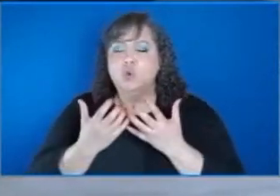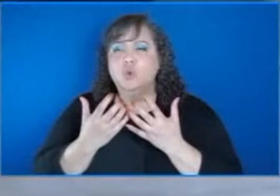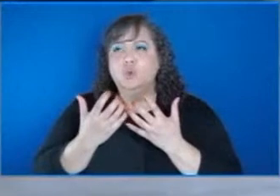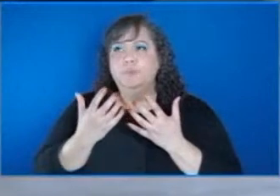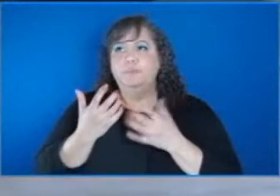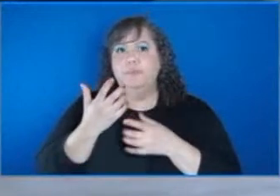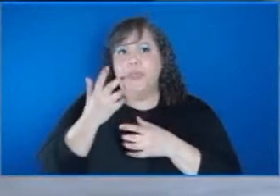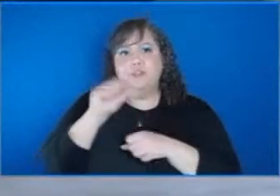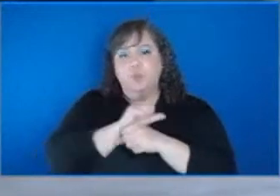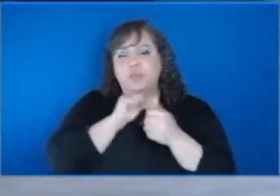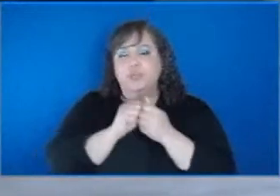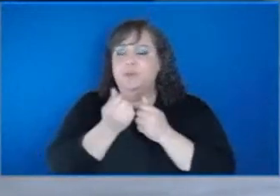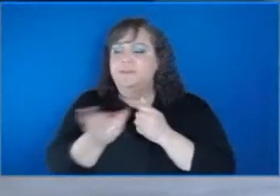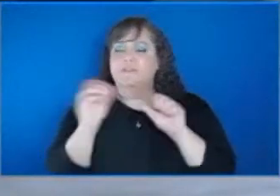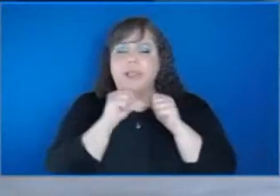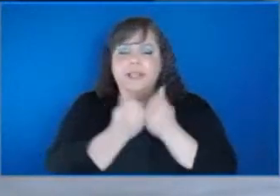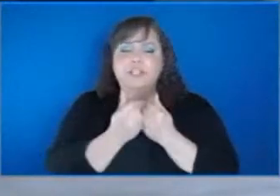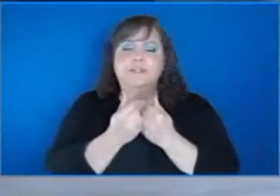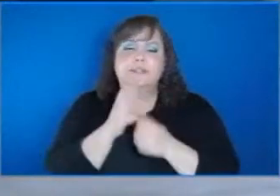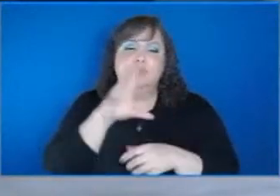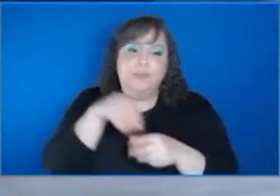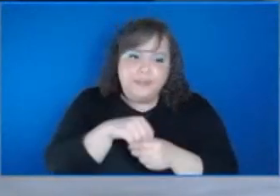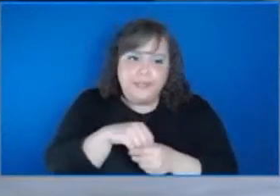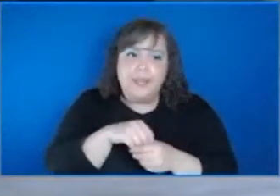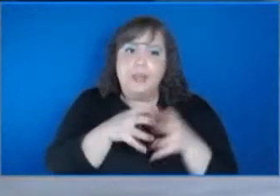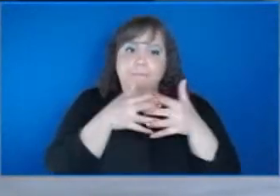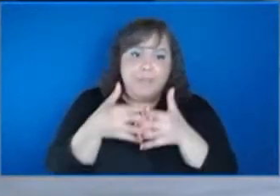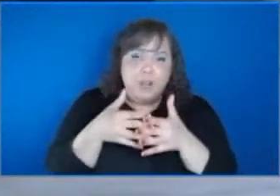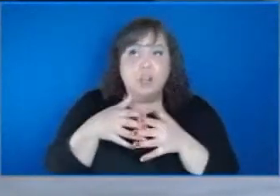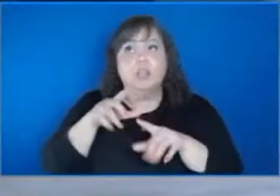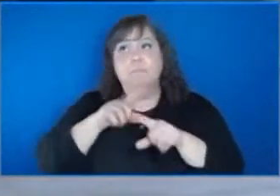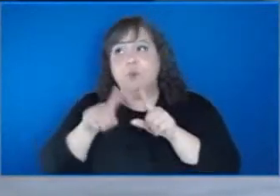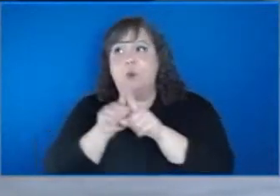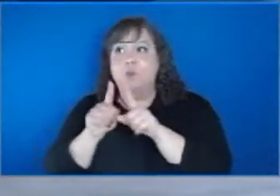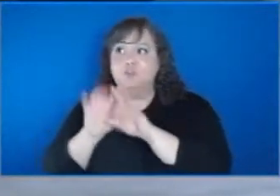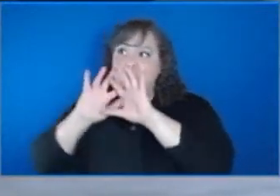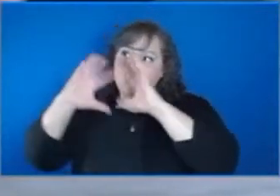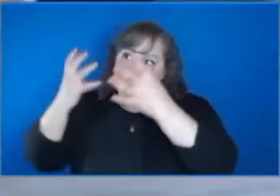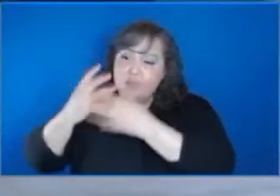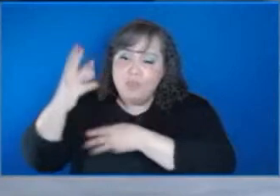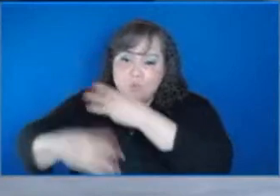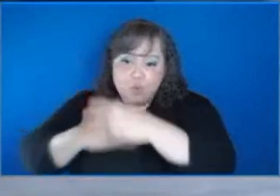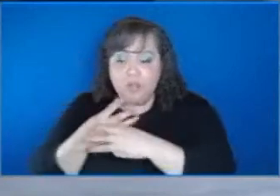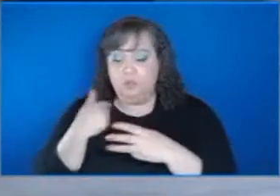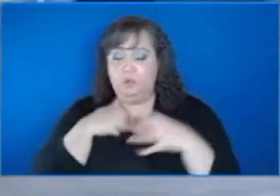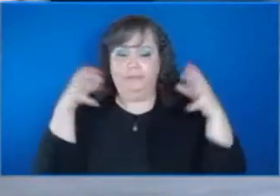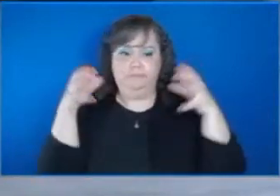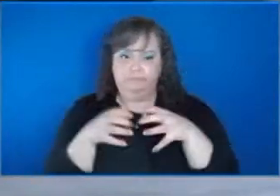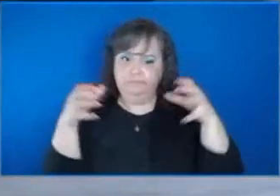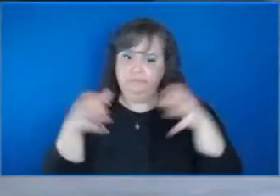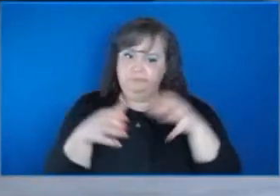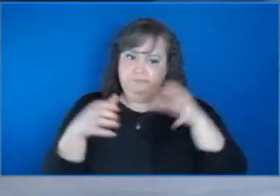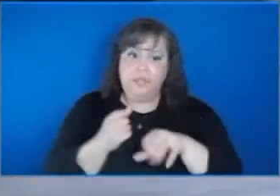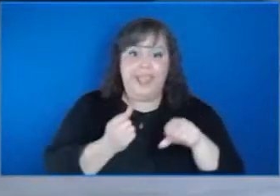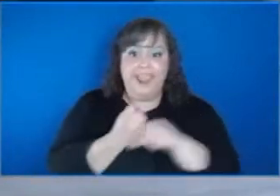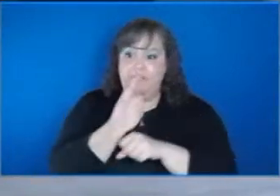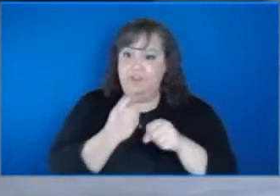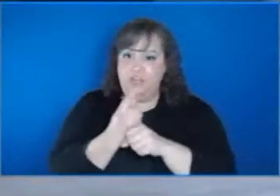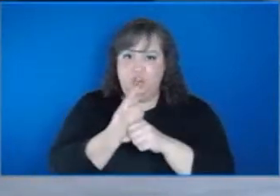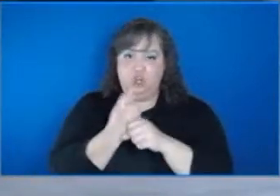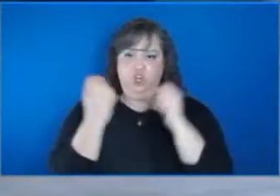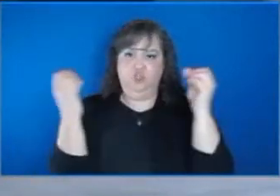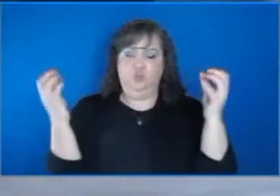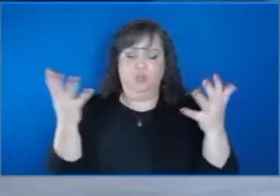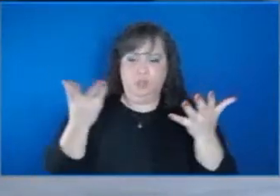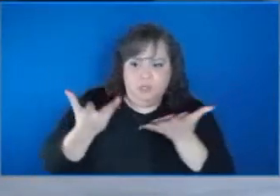other agencies around the world. We meet regularly. There are conferences every year to bring all of these various entities together and talk